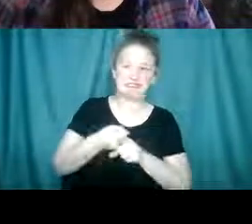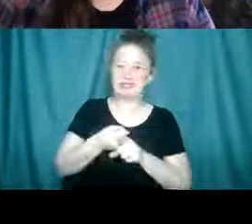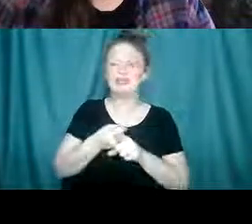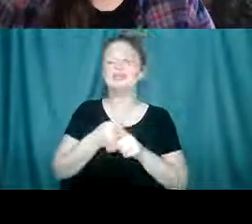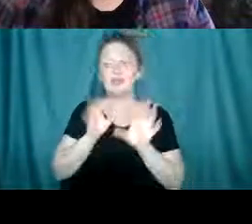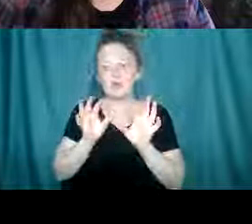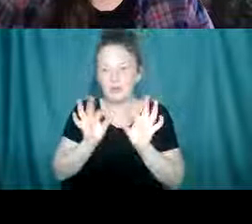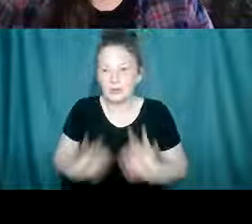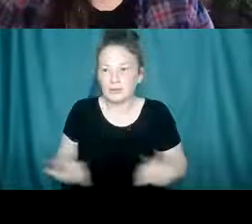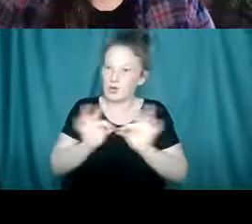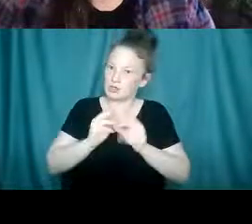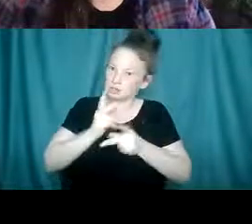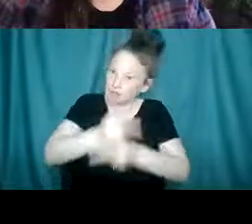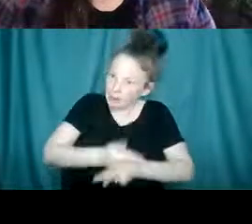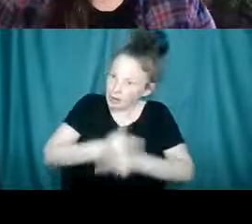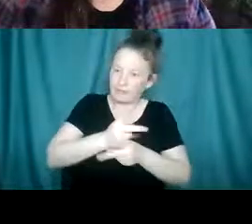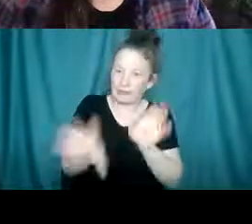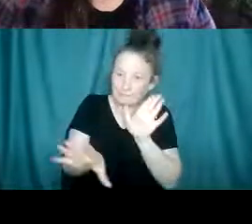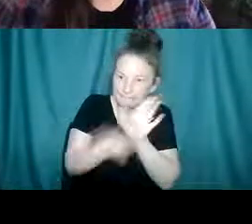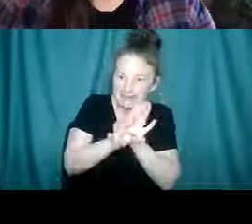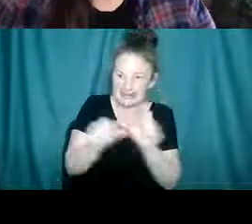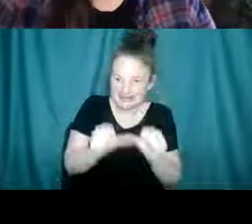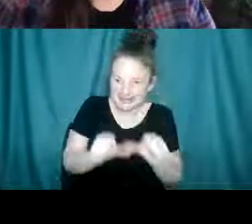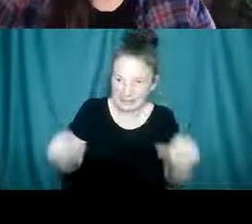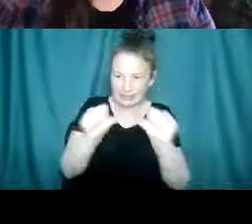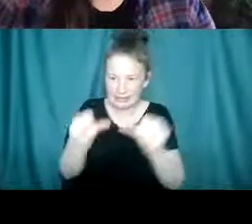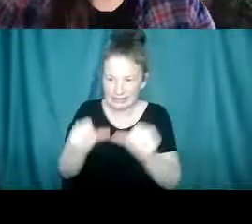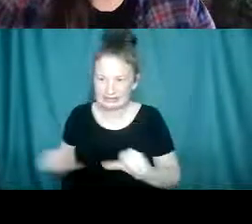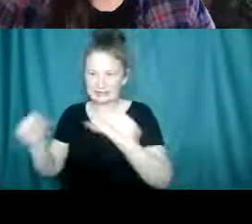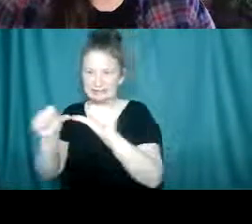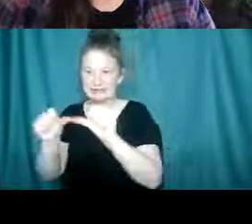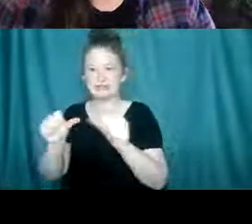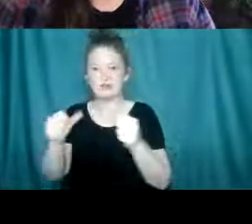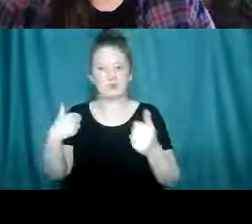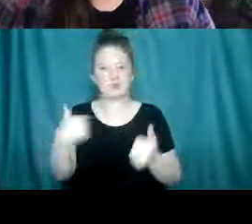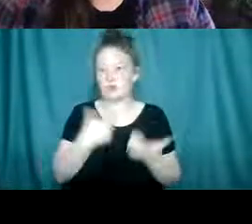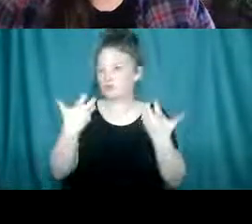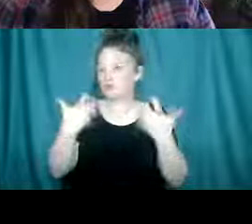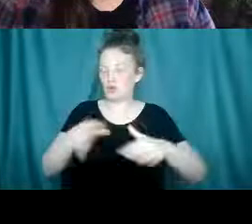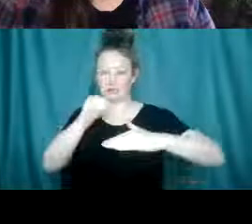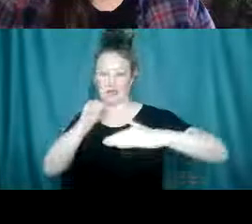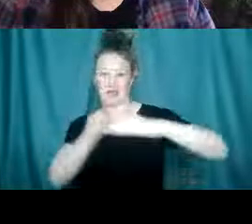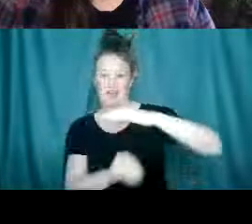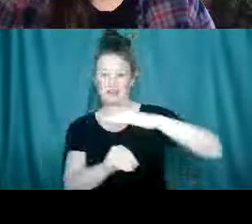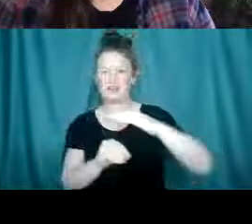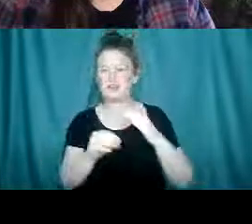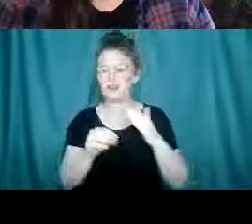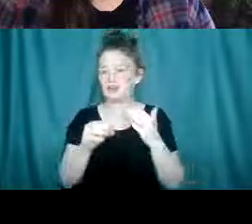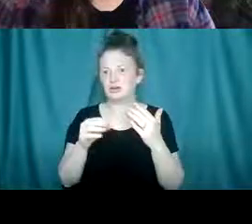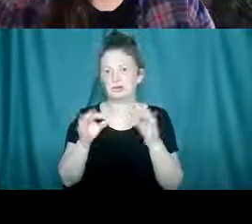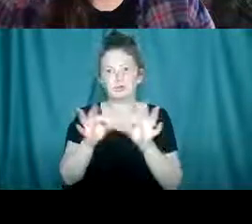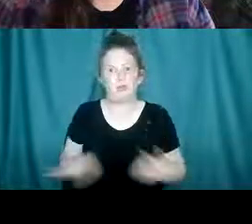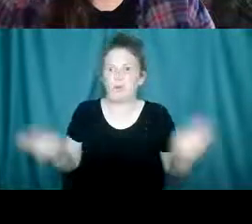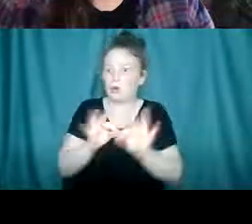to inject carbon dioxide directly under some like major reservoirs, just in case something